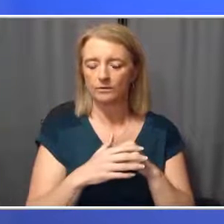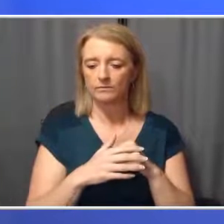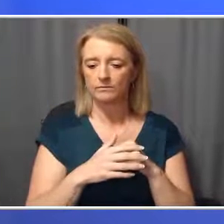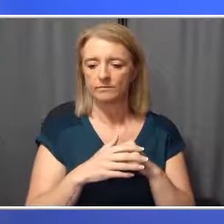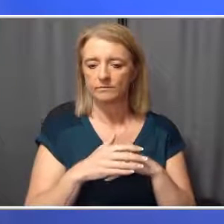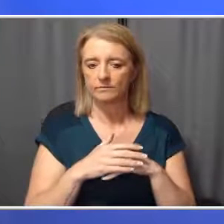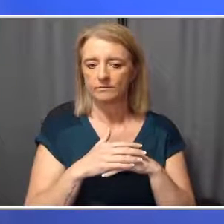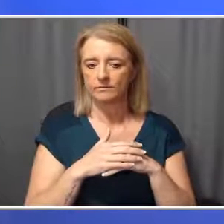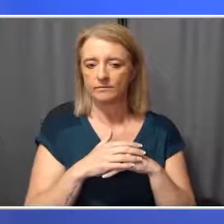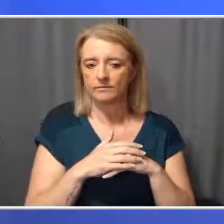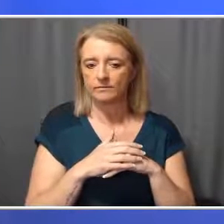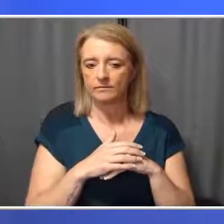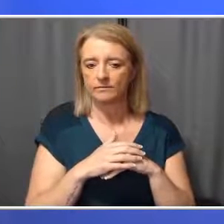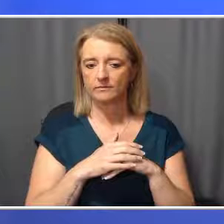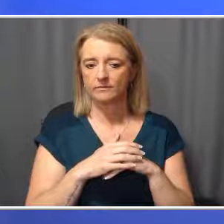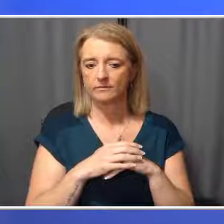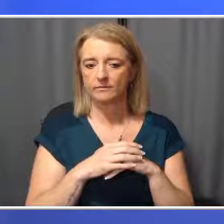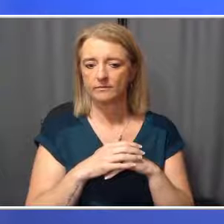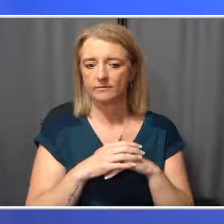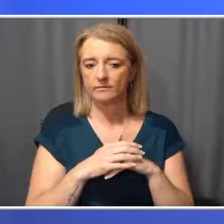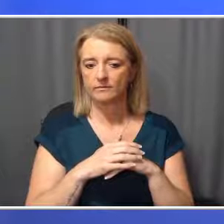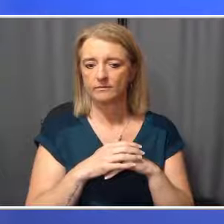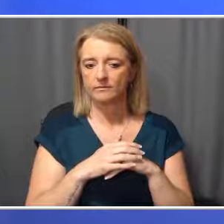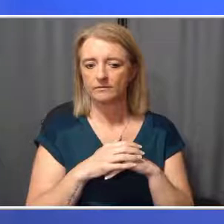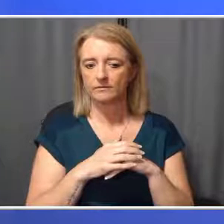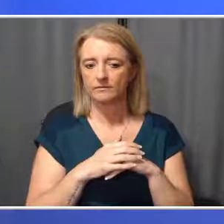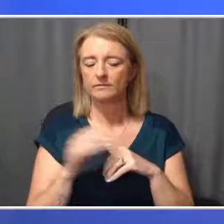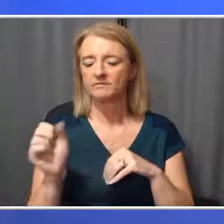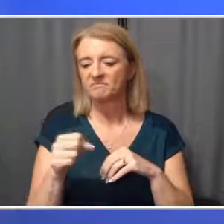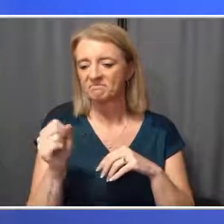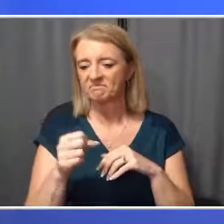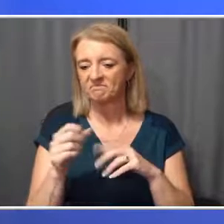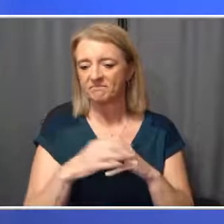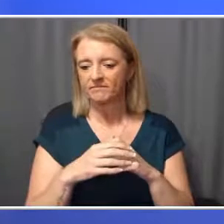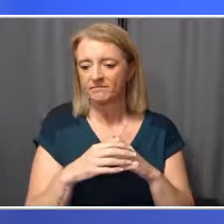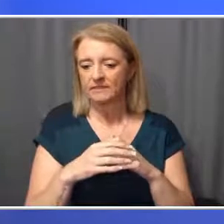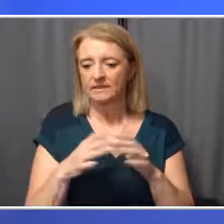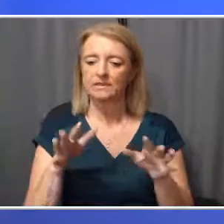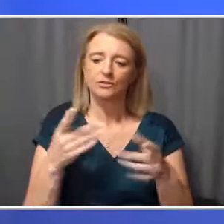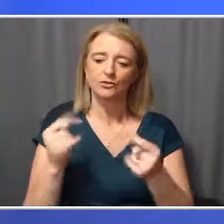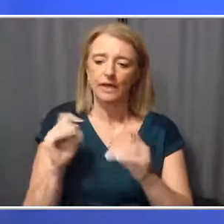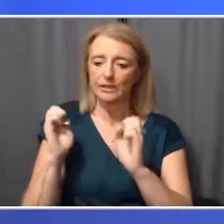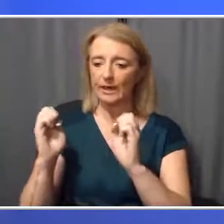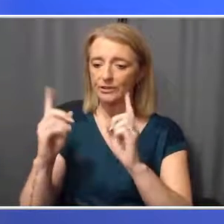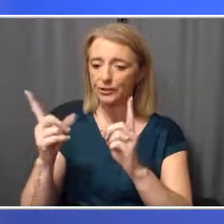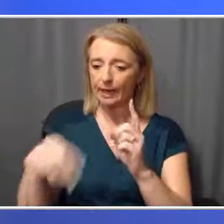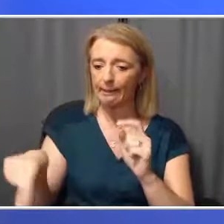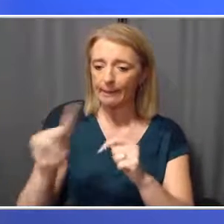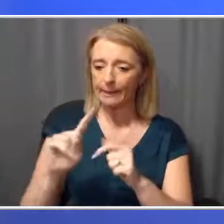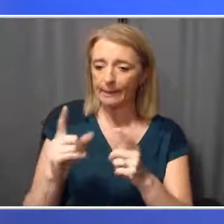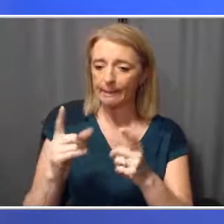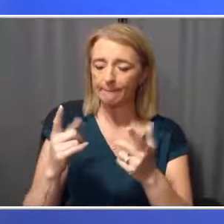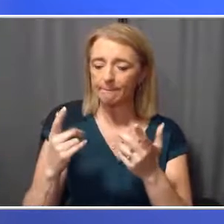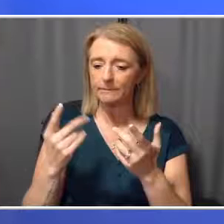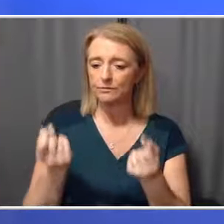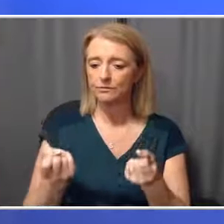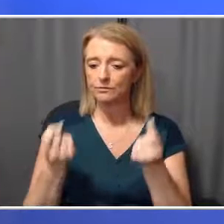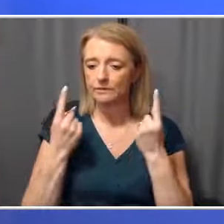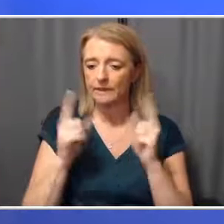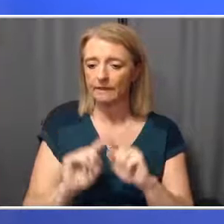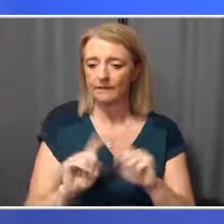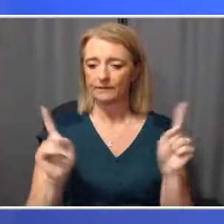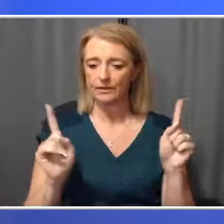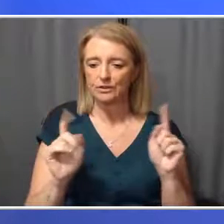to target any other nerves for the same effect. Yes. So we see a lot of people